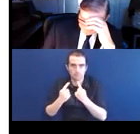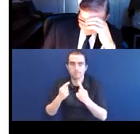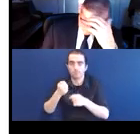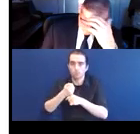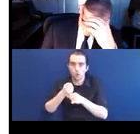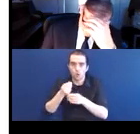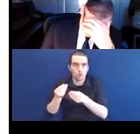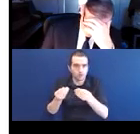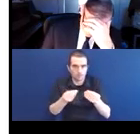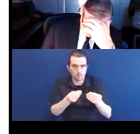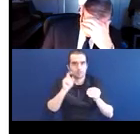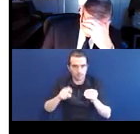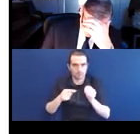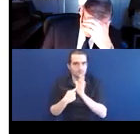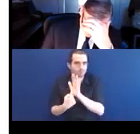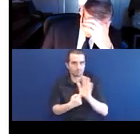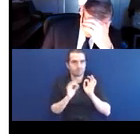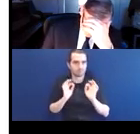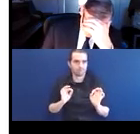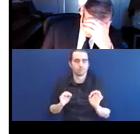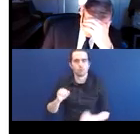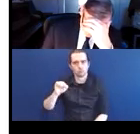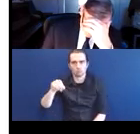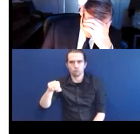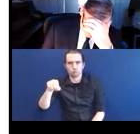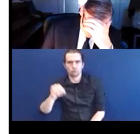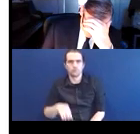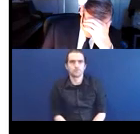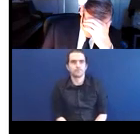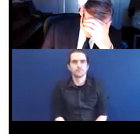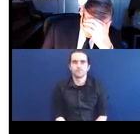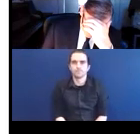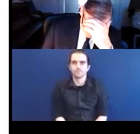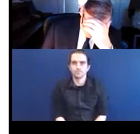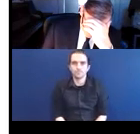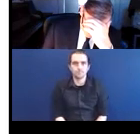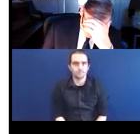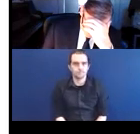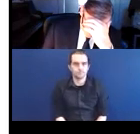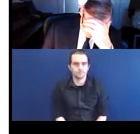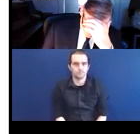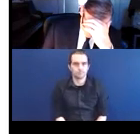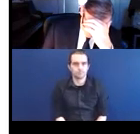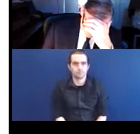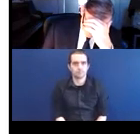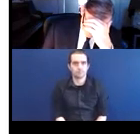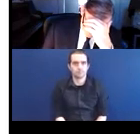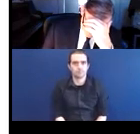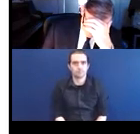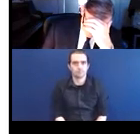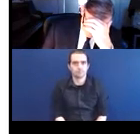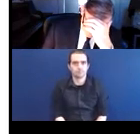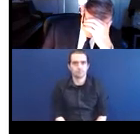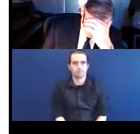says provide affordable access to higher education for disabled people and mandate work facilities to a higher percentage of disabled people in